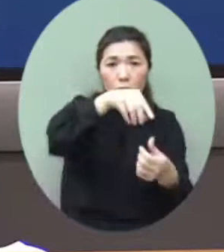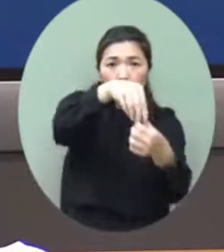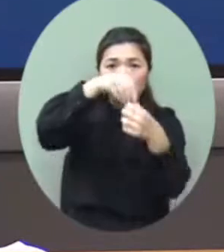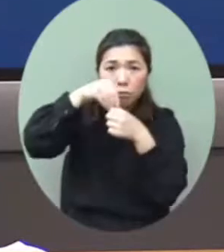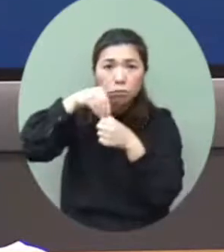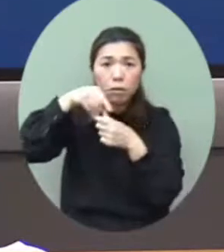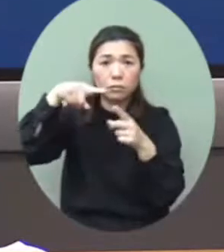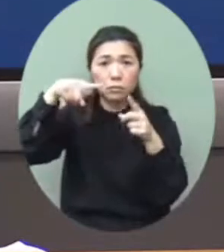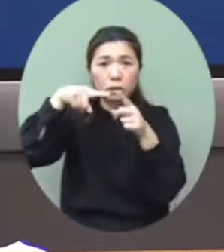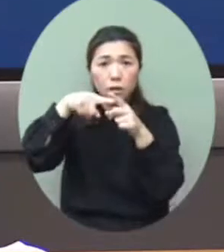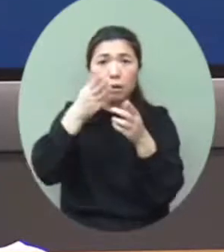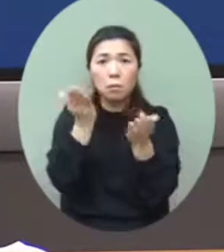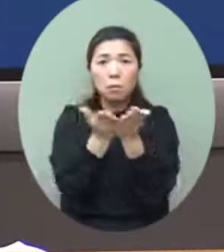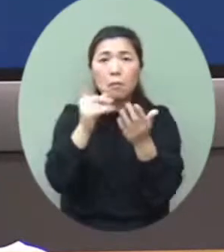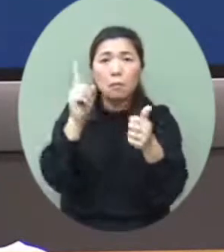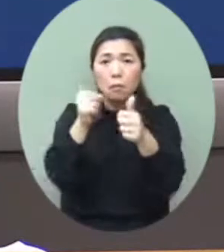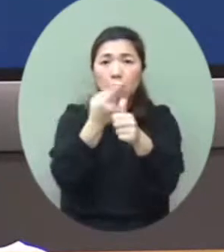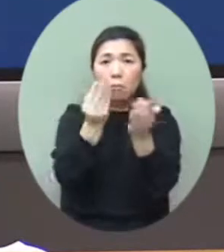February the 1st.